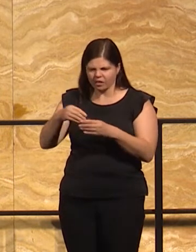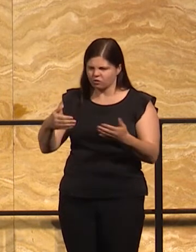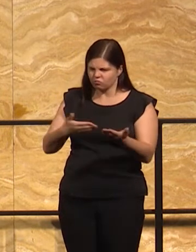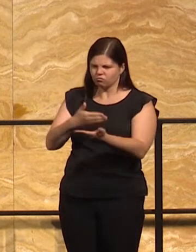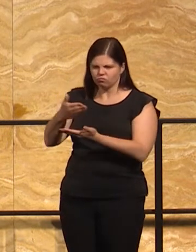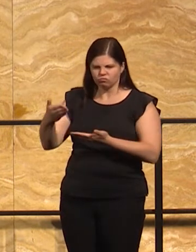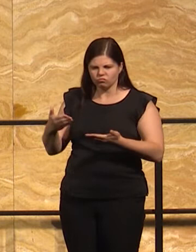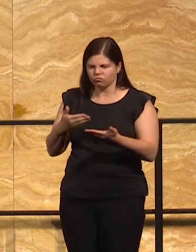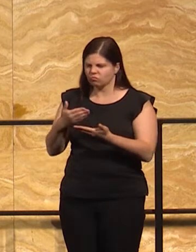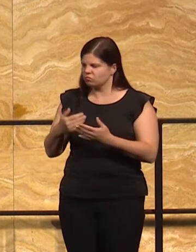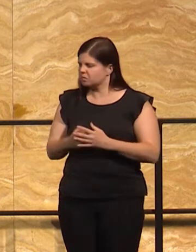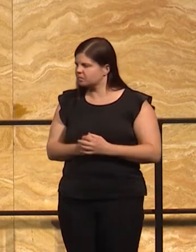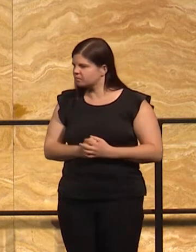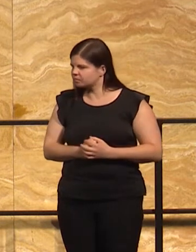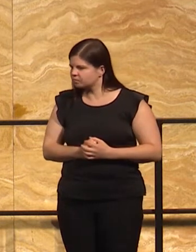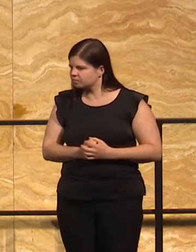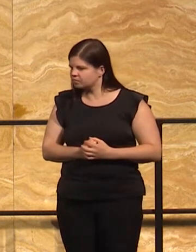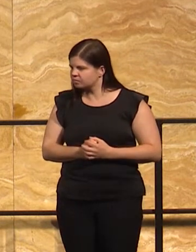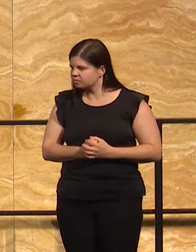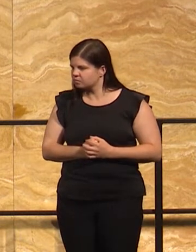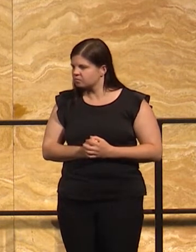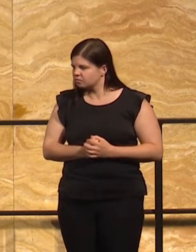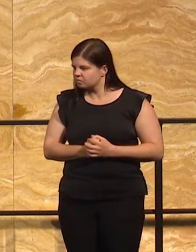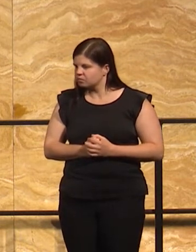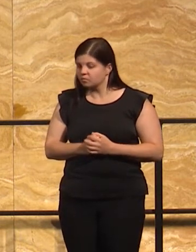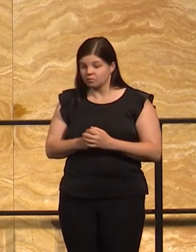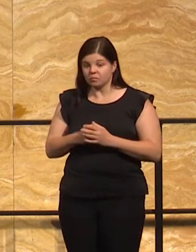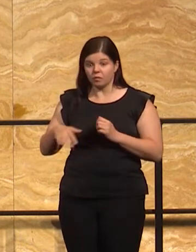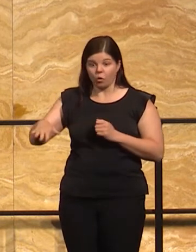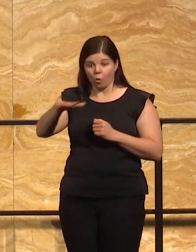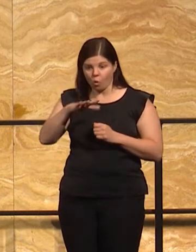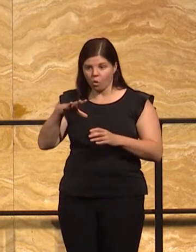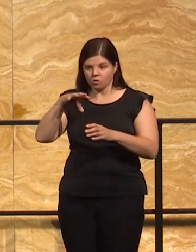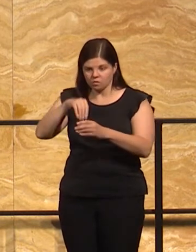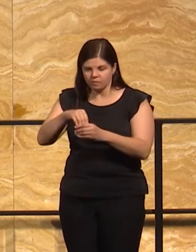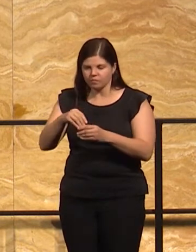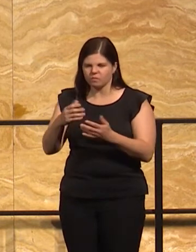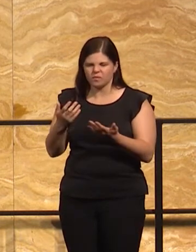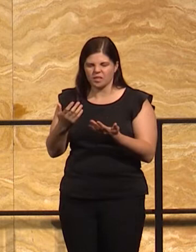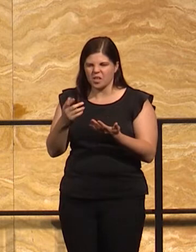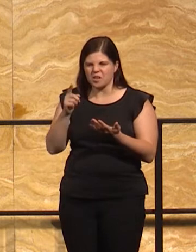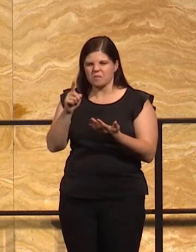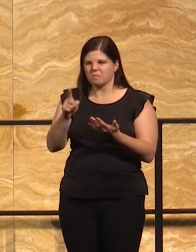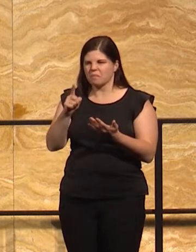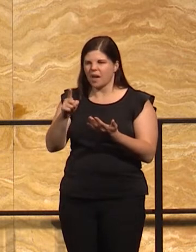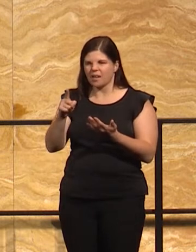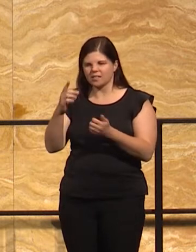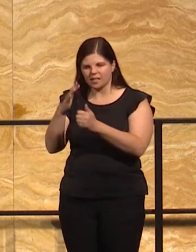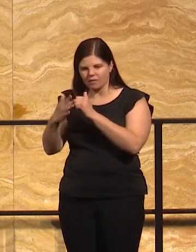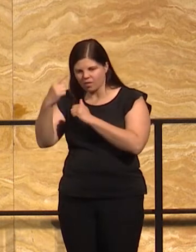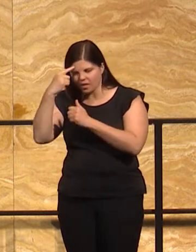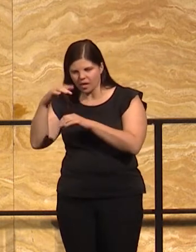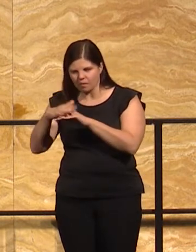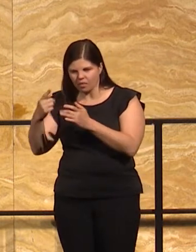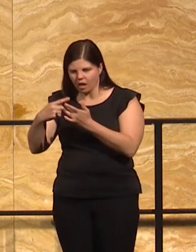blatant double standards, well, then we all undermining completely the multilateral